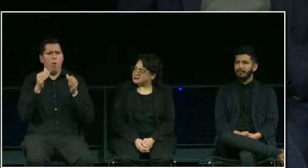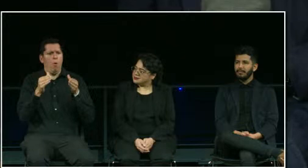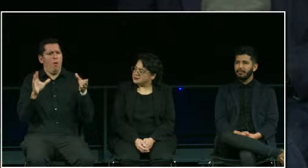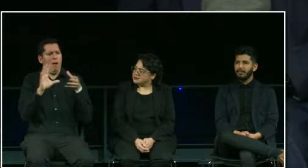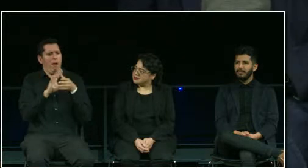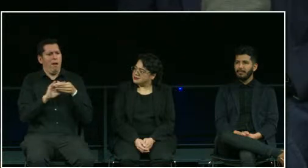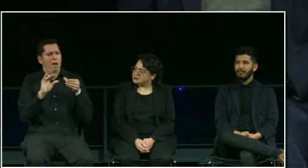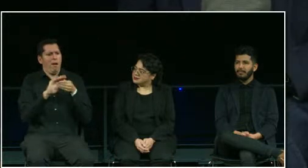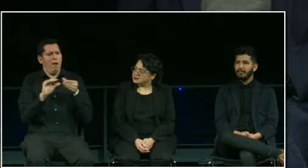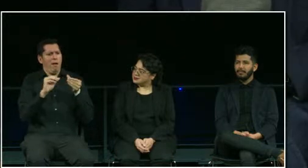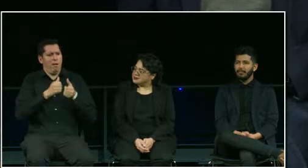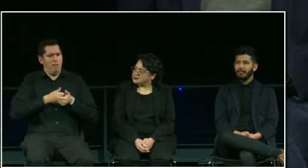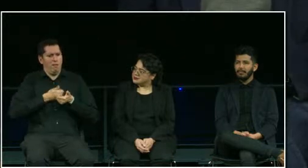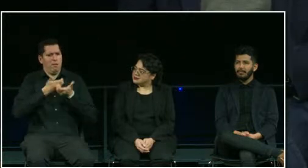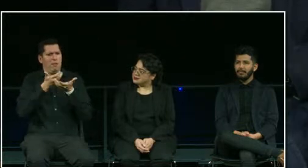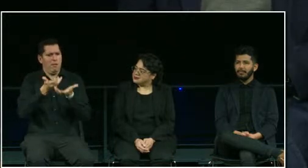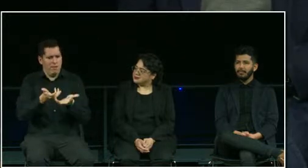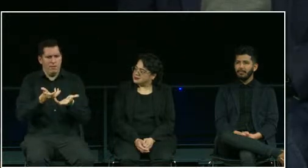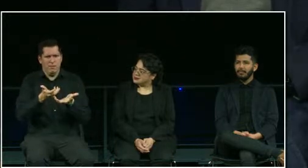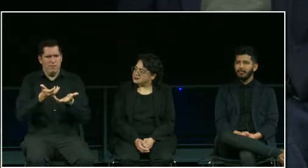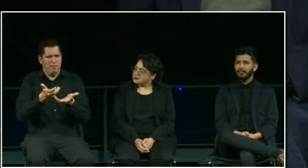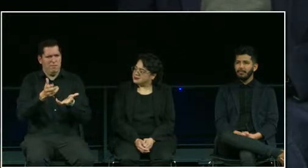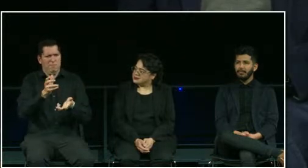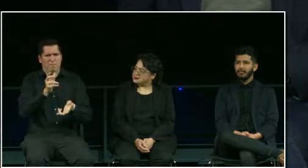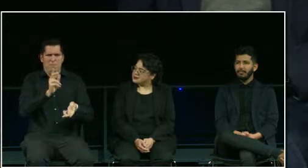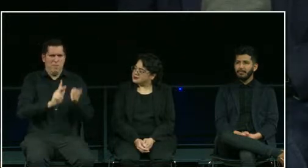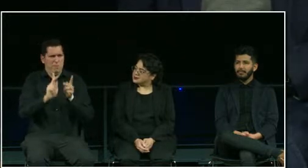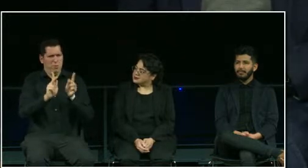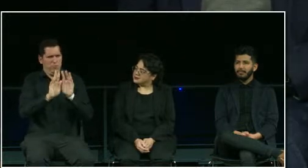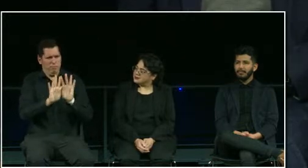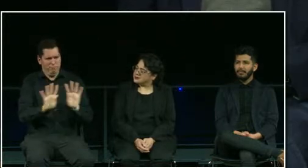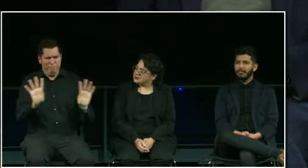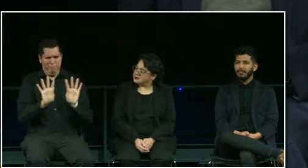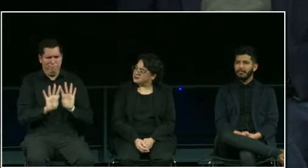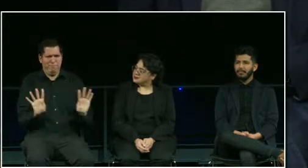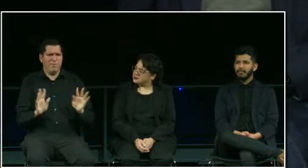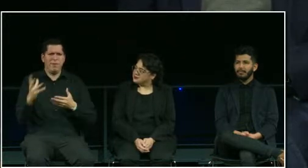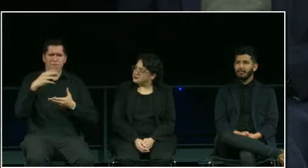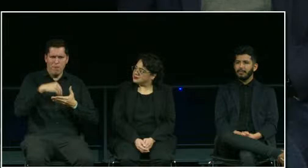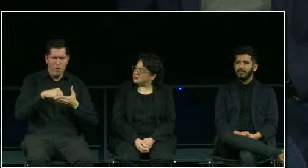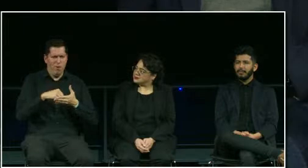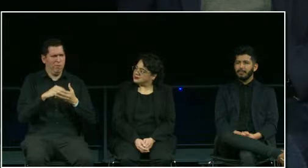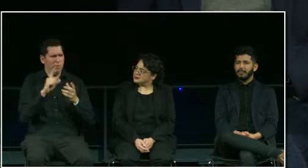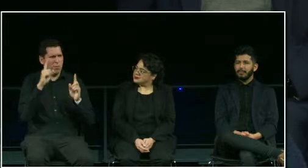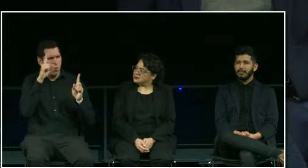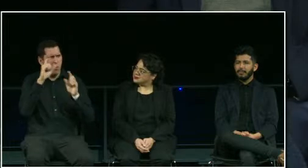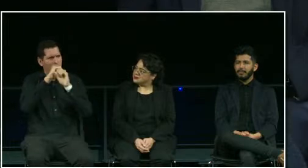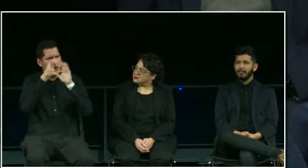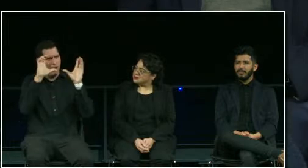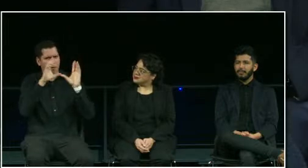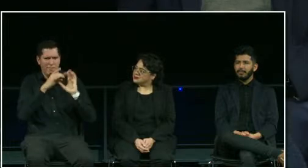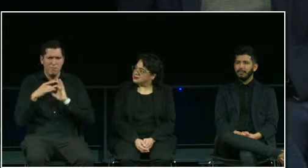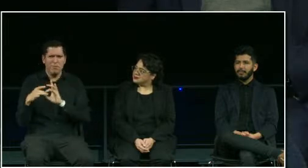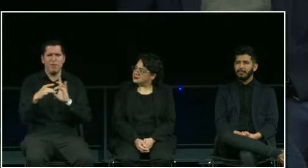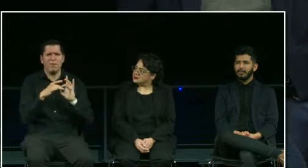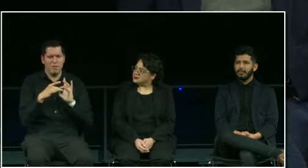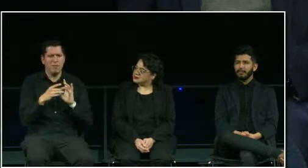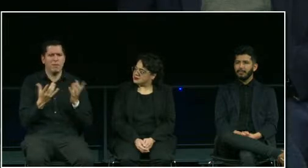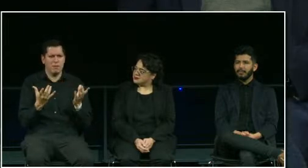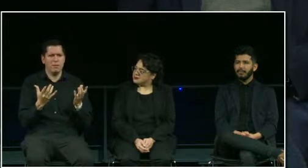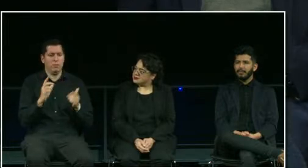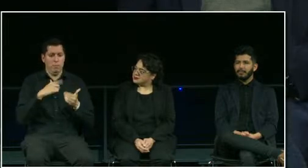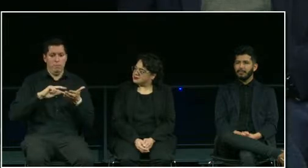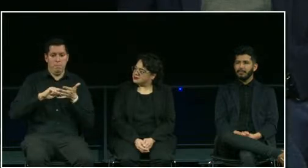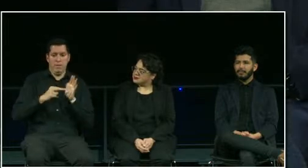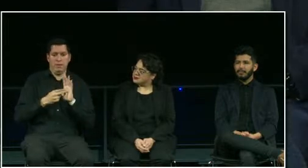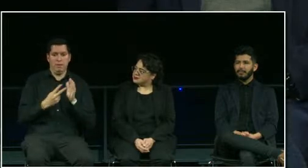a story, and it takes so many people to create this kind of unified vision. And when we came on